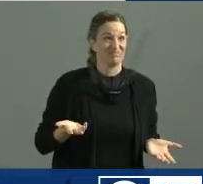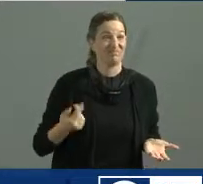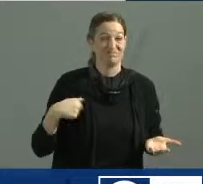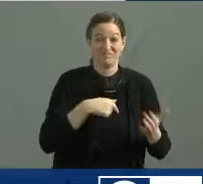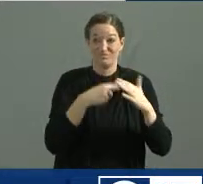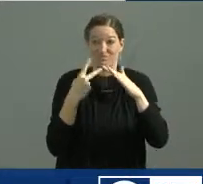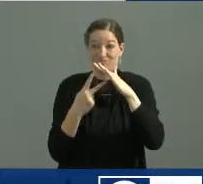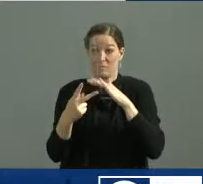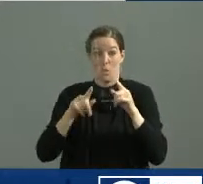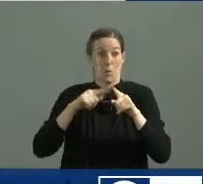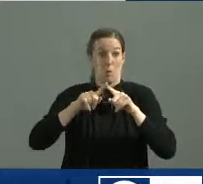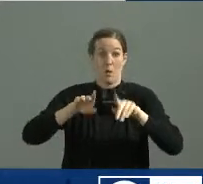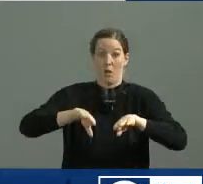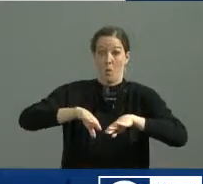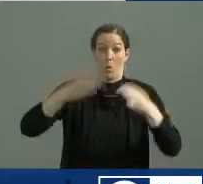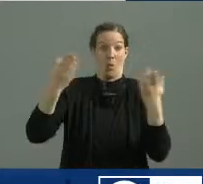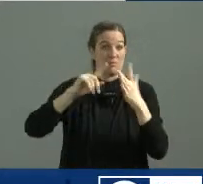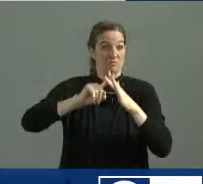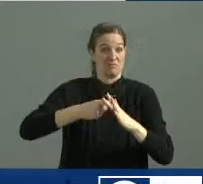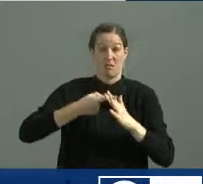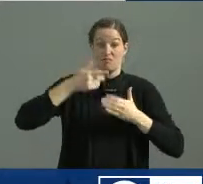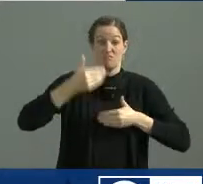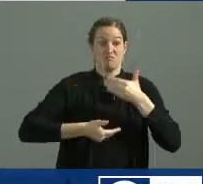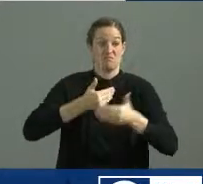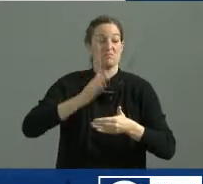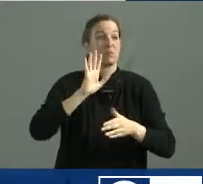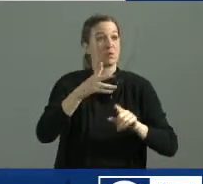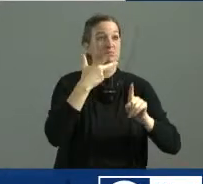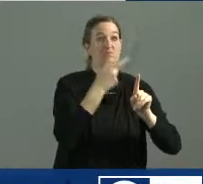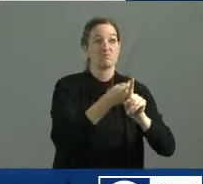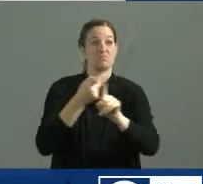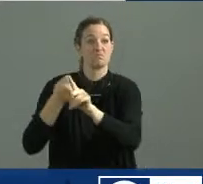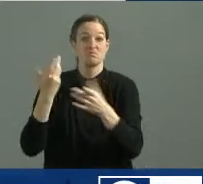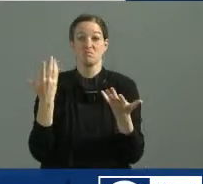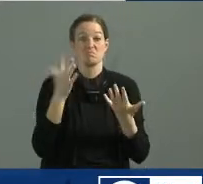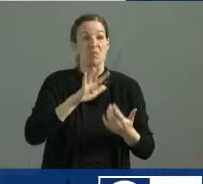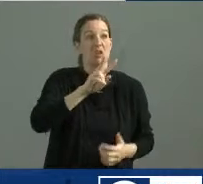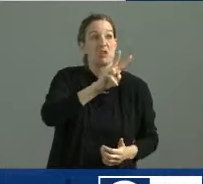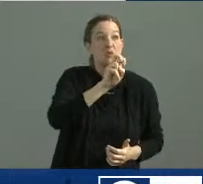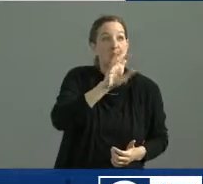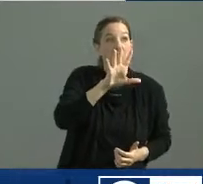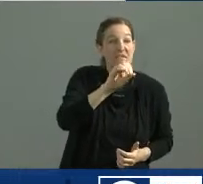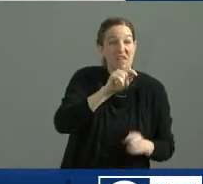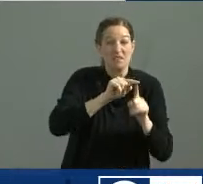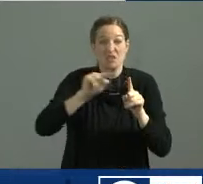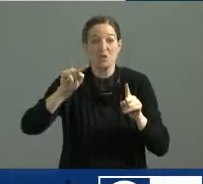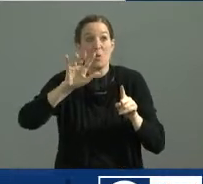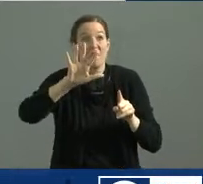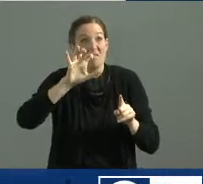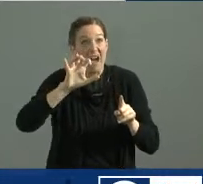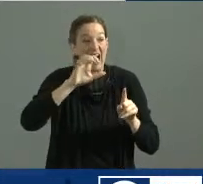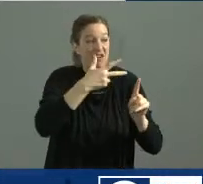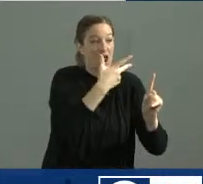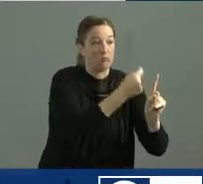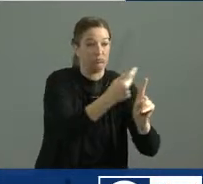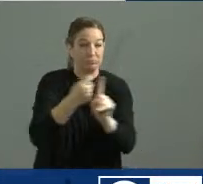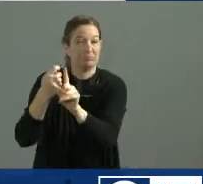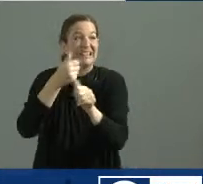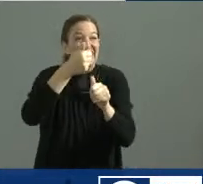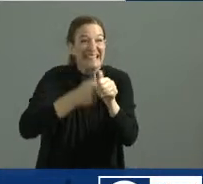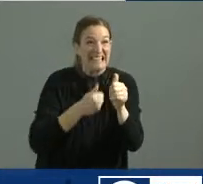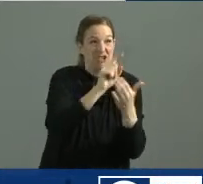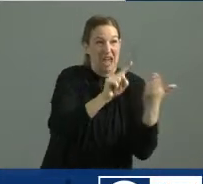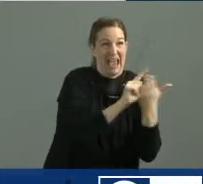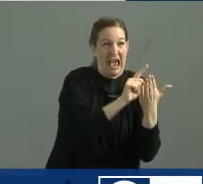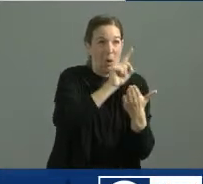get going, running through about 250 to 500 people per hour. So we're hoping that that will